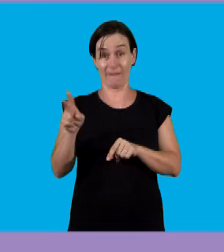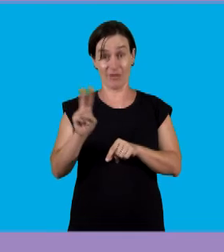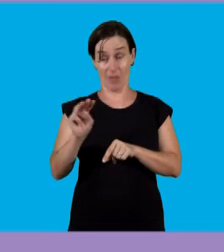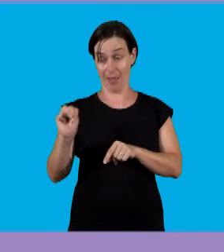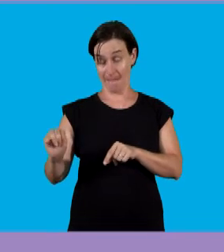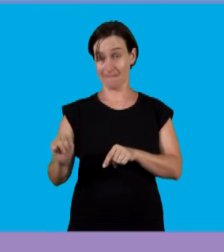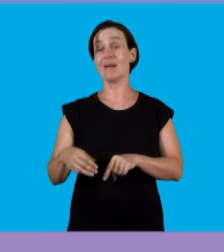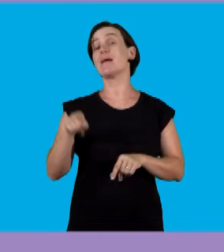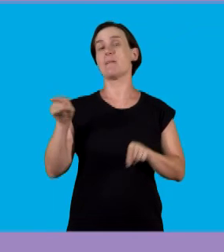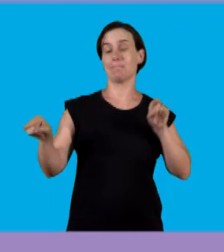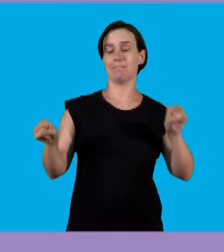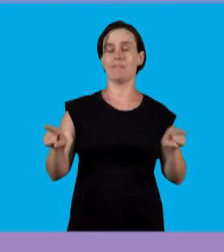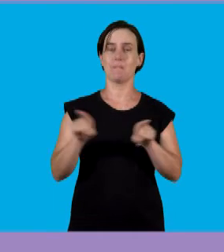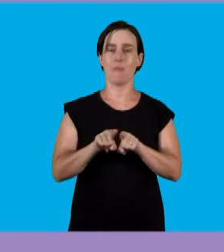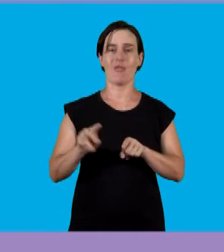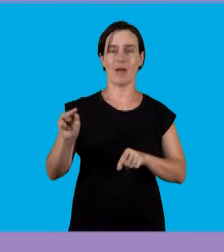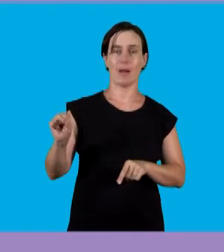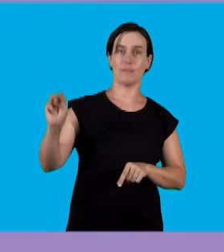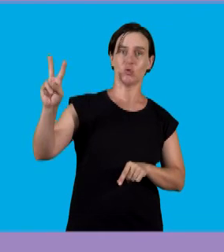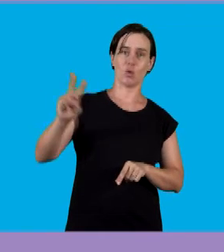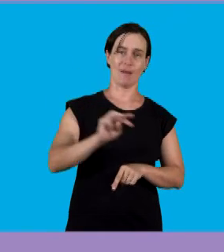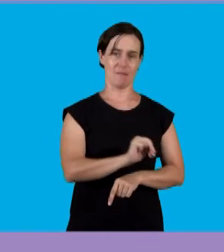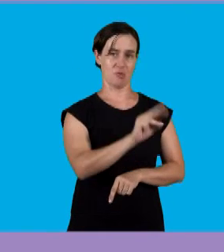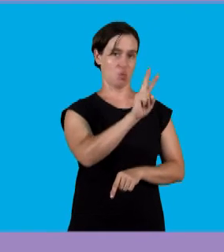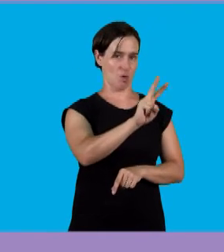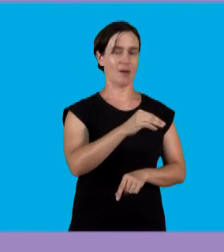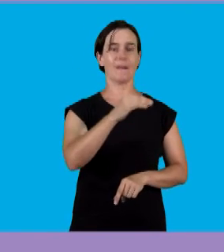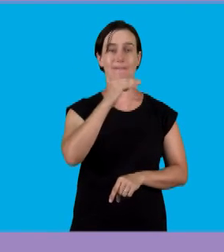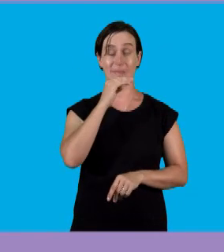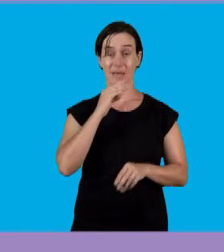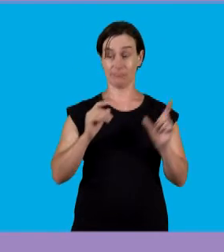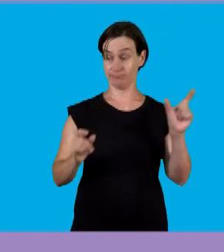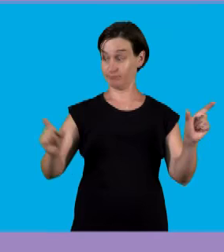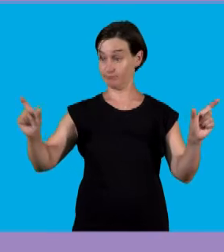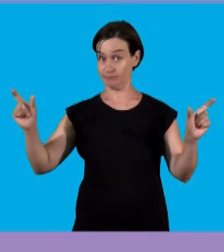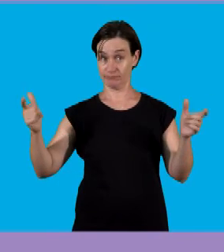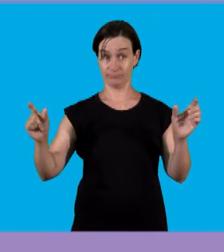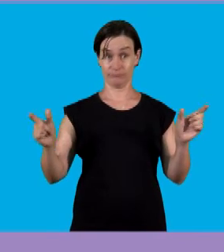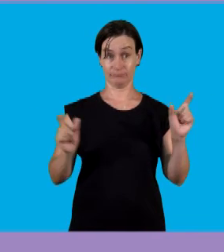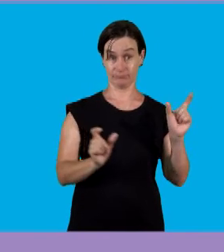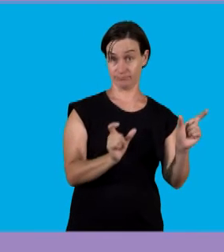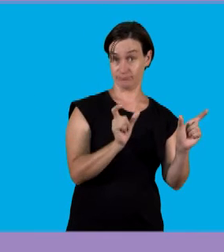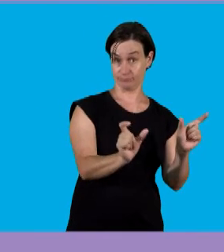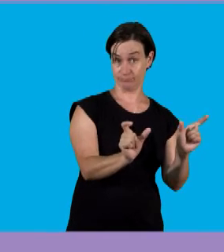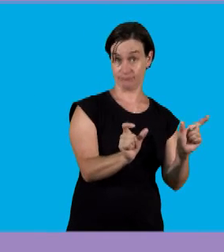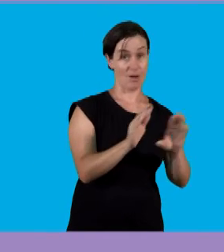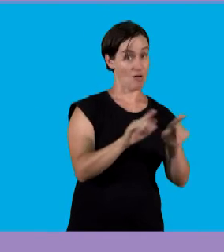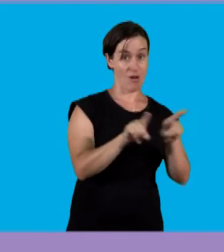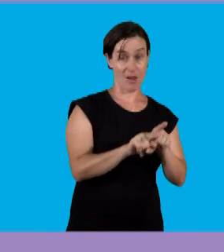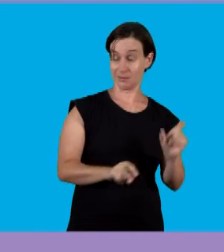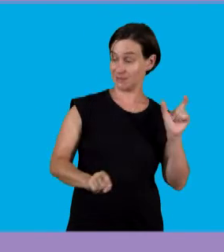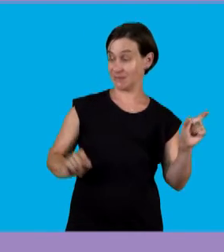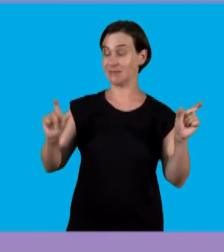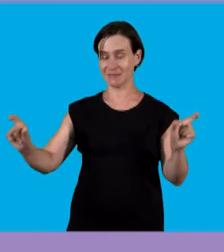have the same variable, and that variable has the same exponent. So those two are unlike terms, but